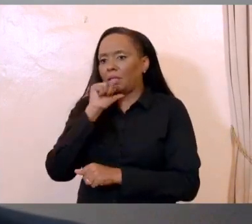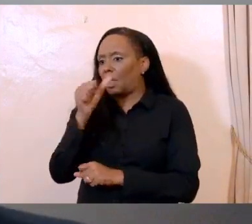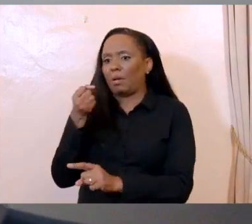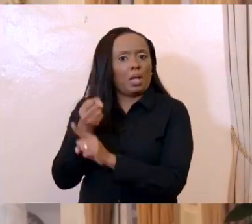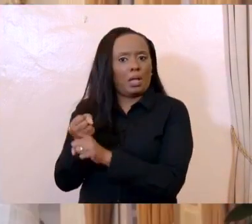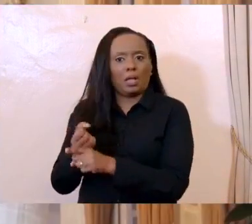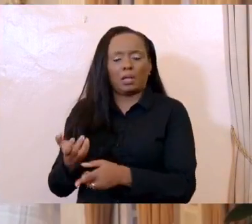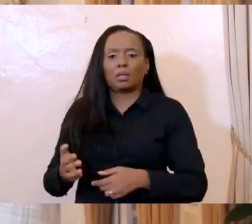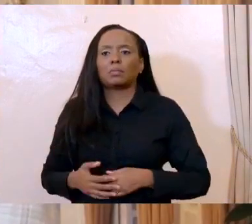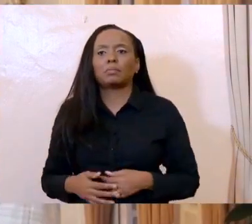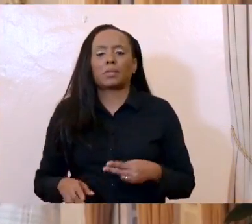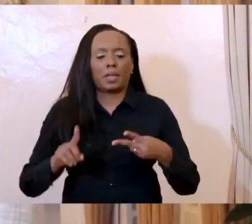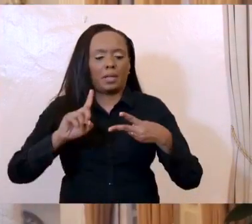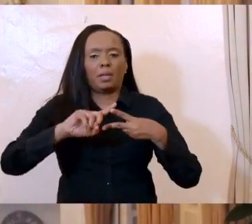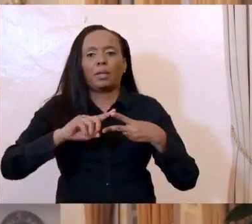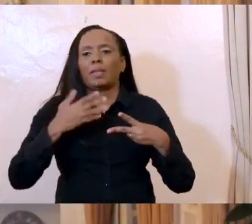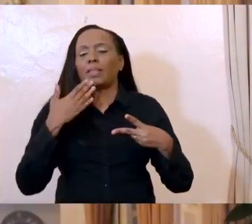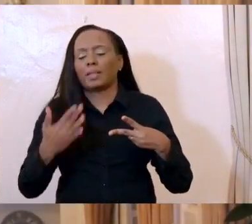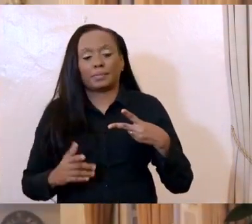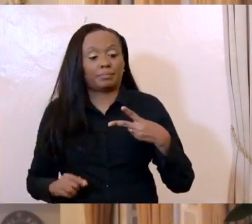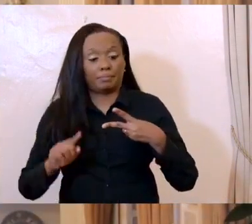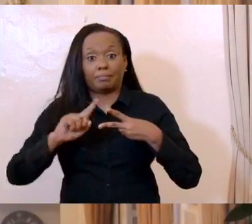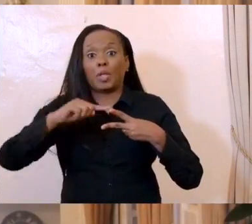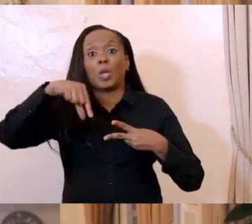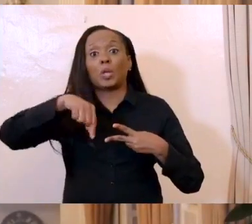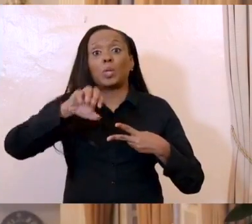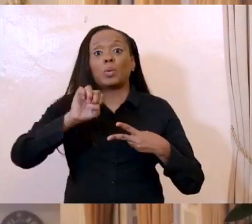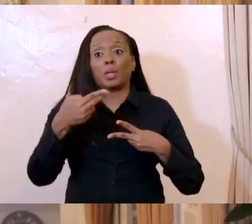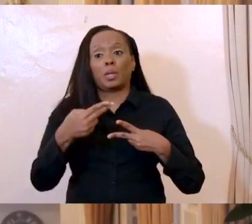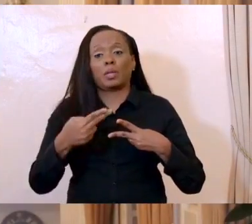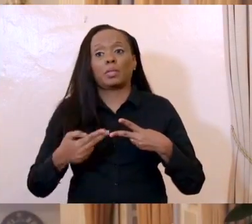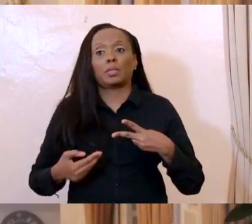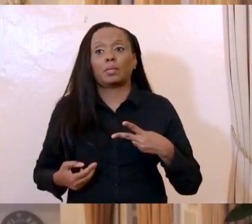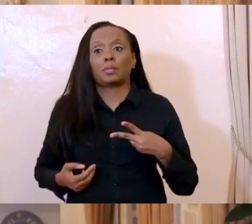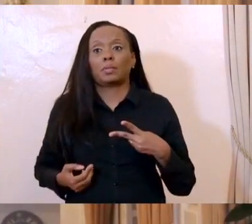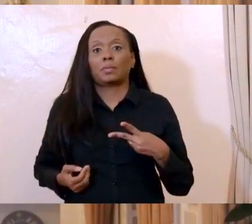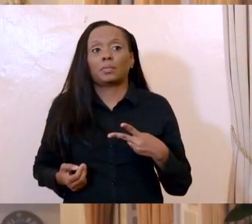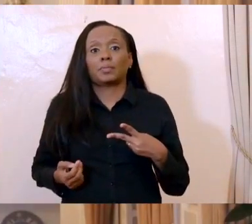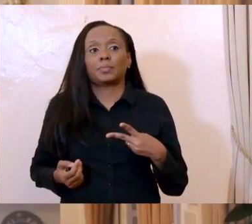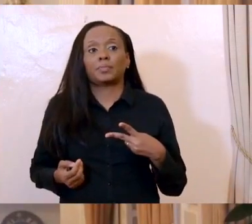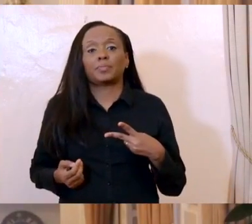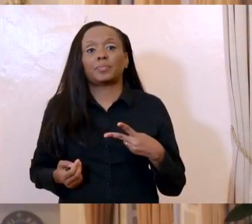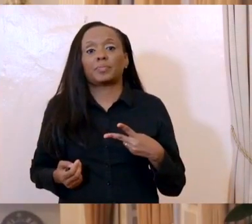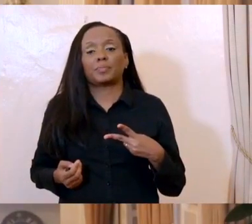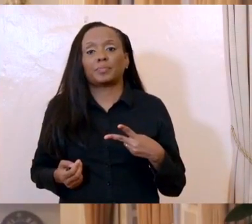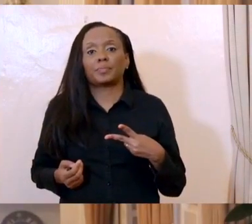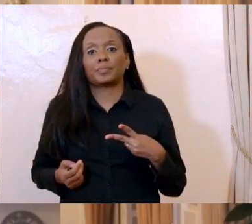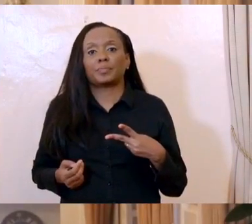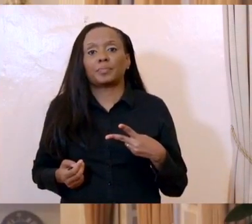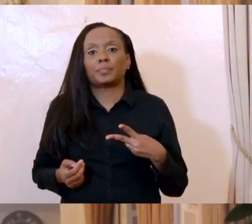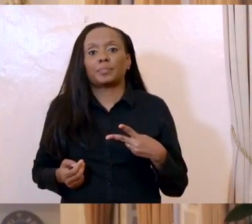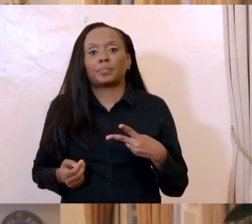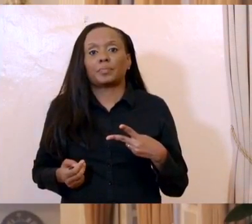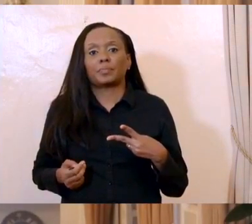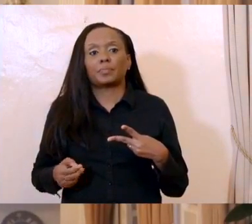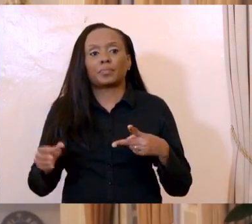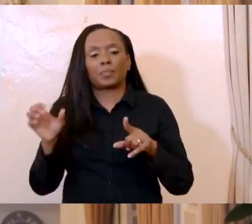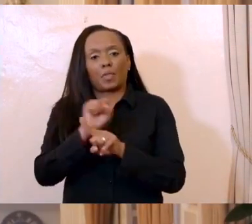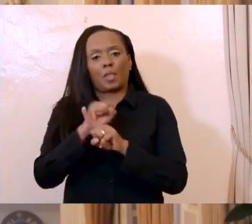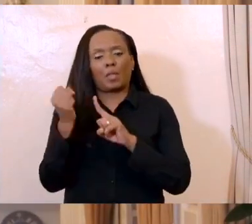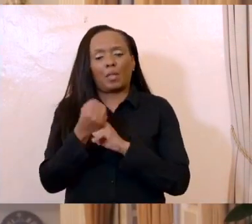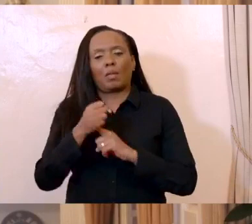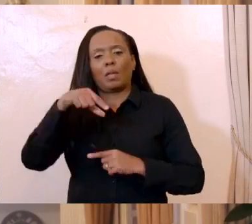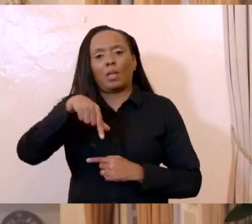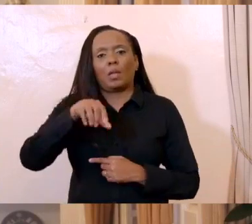The QEH question, thanks for both of your questions. The situation at the Queen